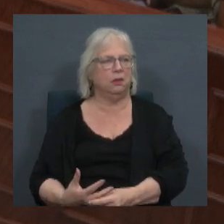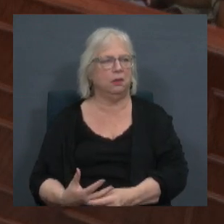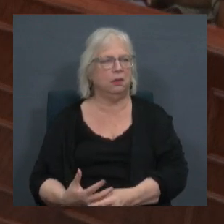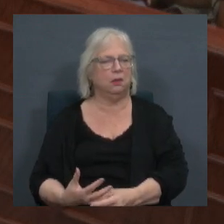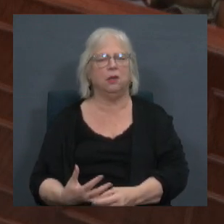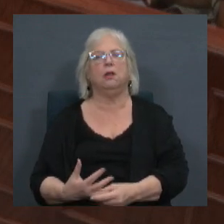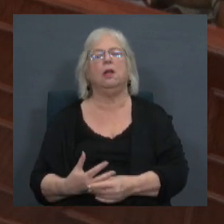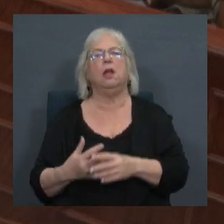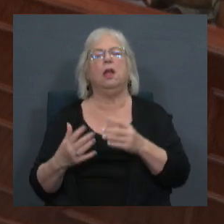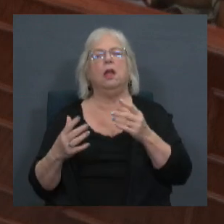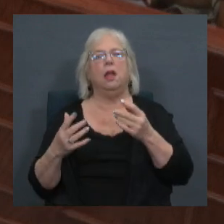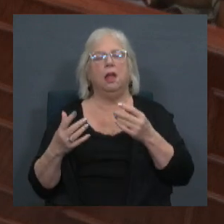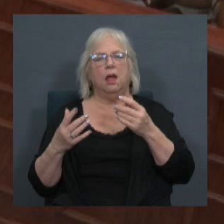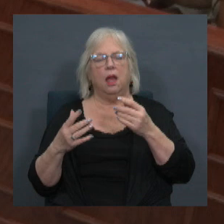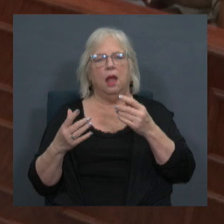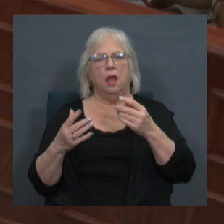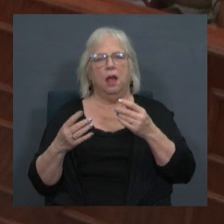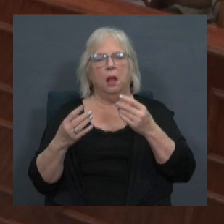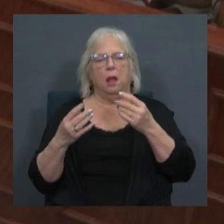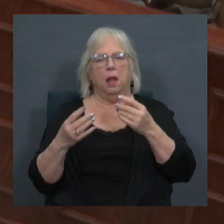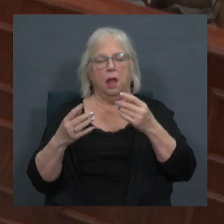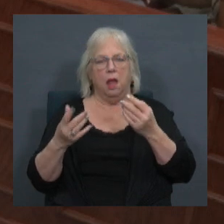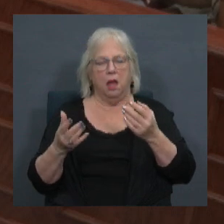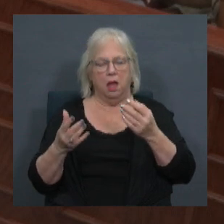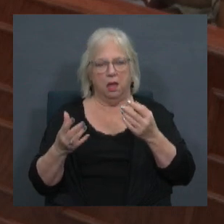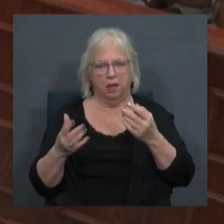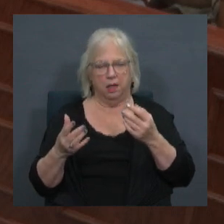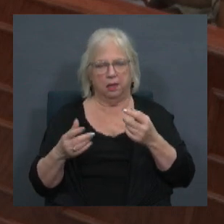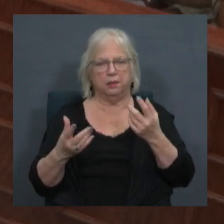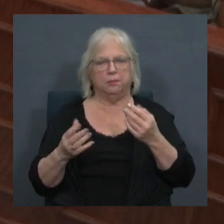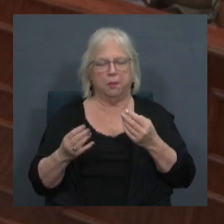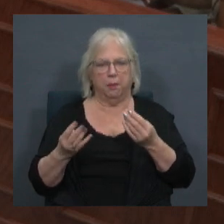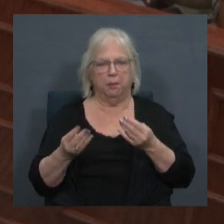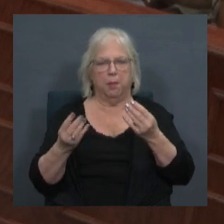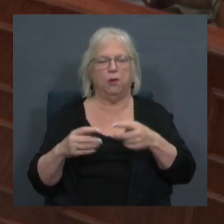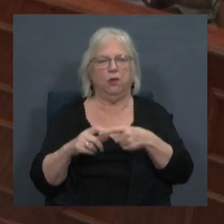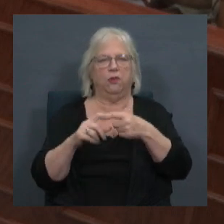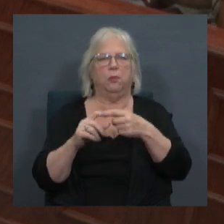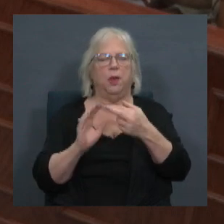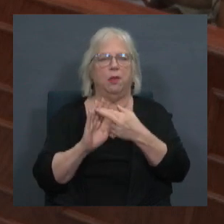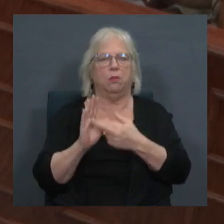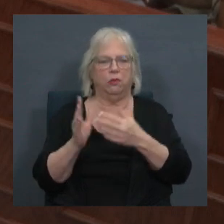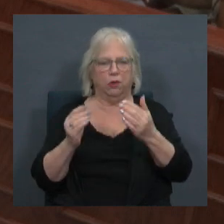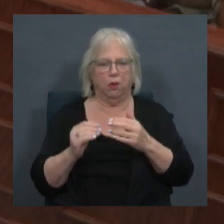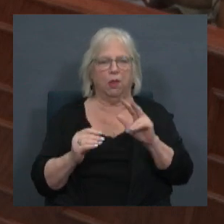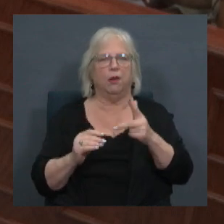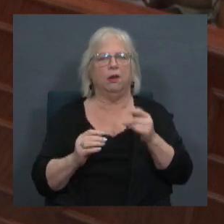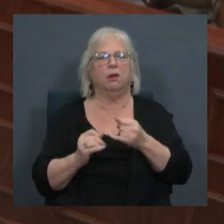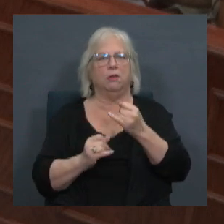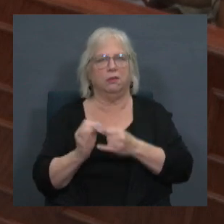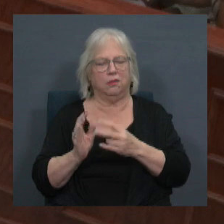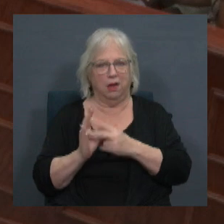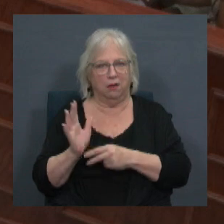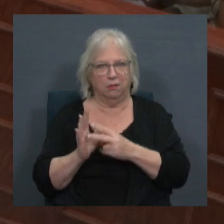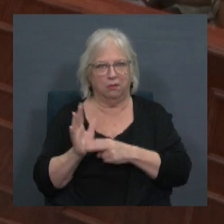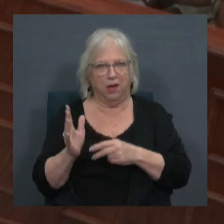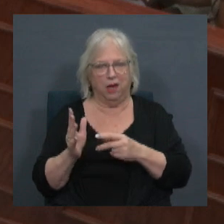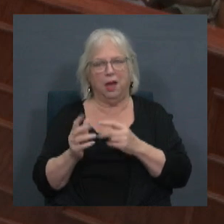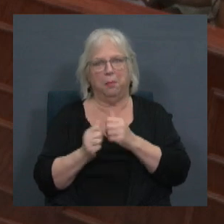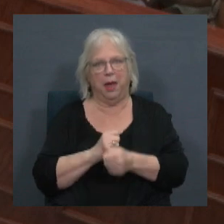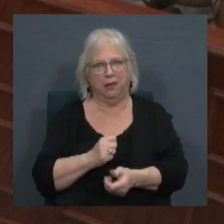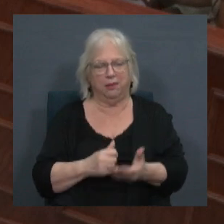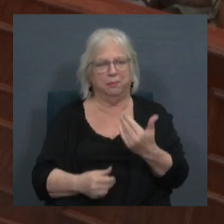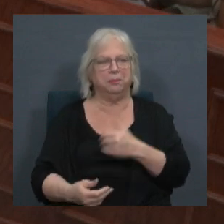There's a motion second. All those in favor, please say aye. Aye. All those opposed, say nay. Ayes have it. Third and final reading.